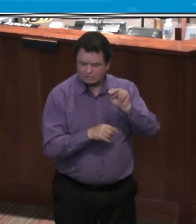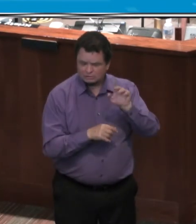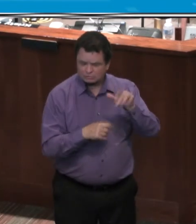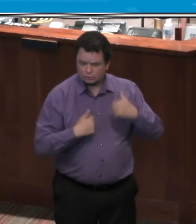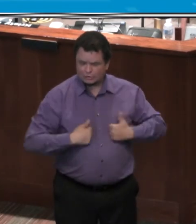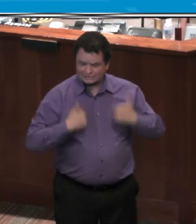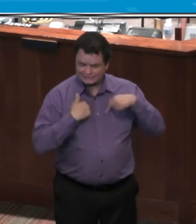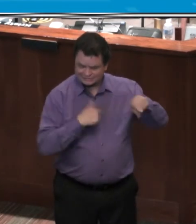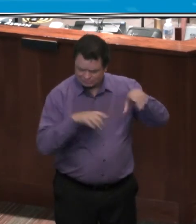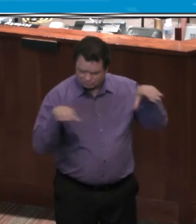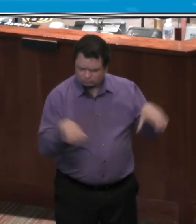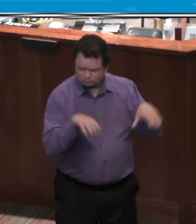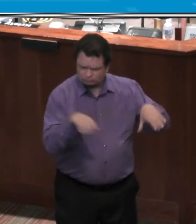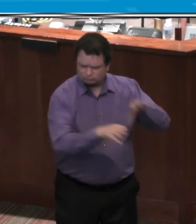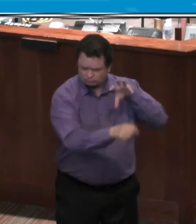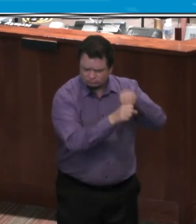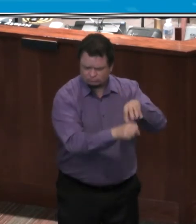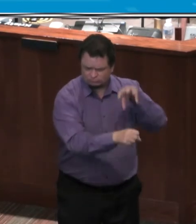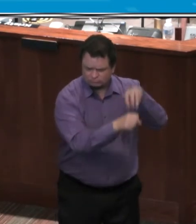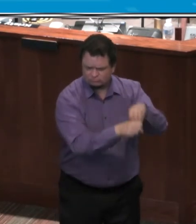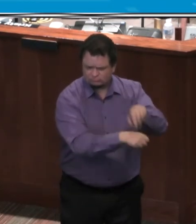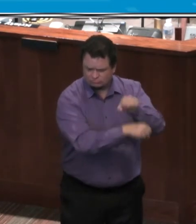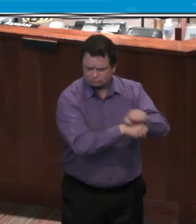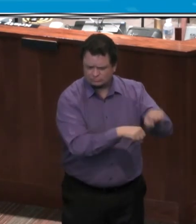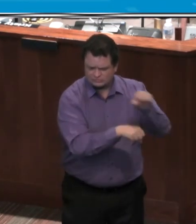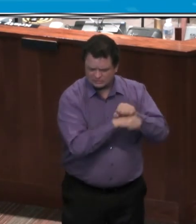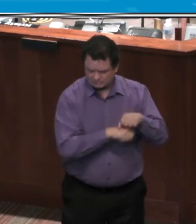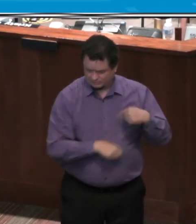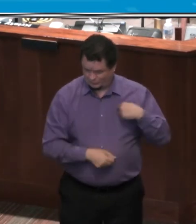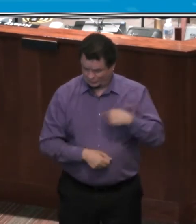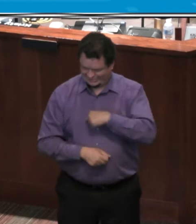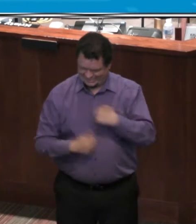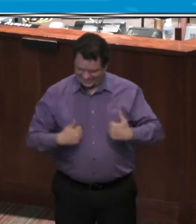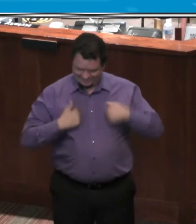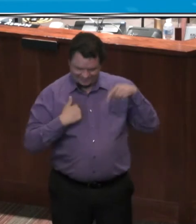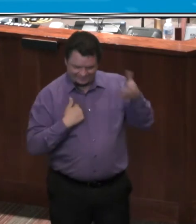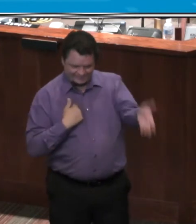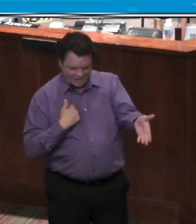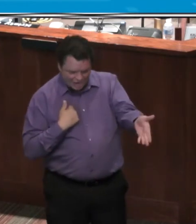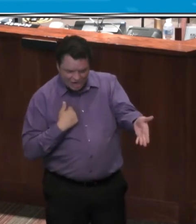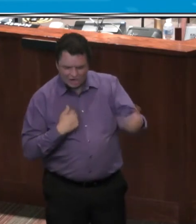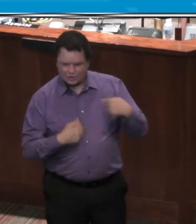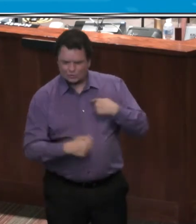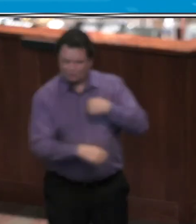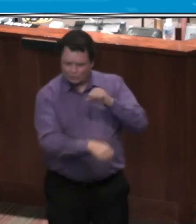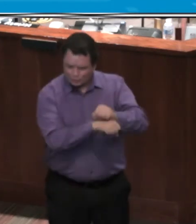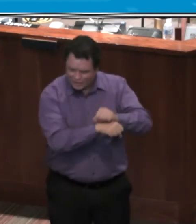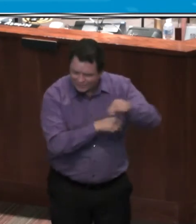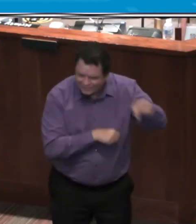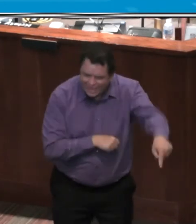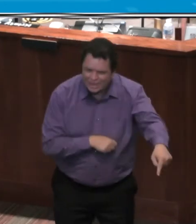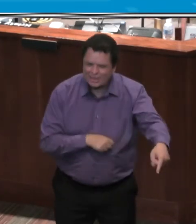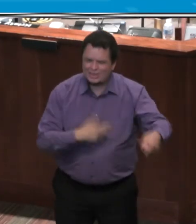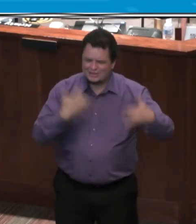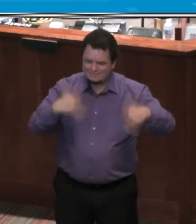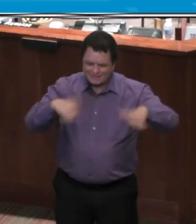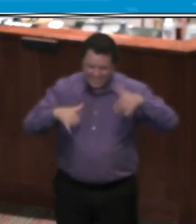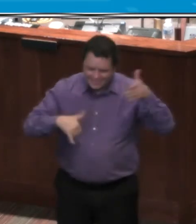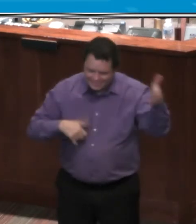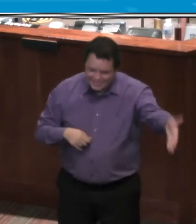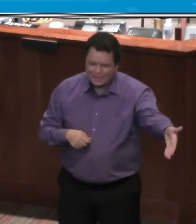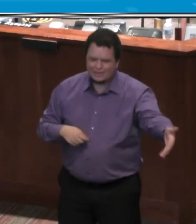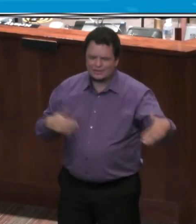there, who play there. And we did, each one of us, poured out our blood, sweat, and